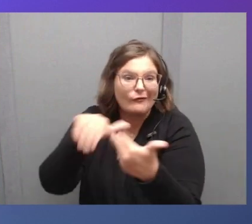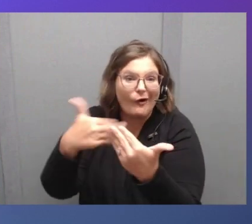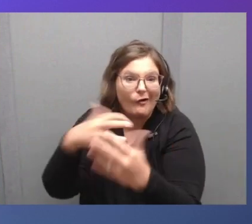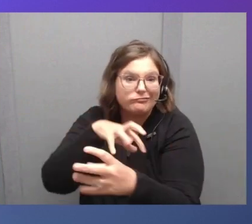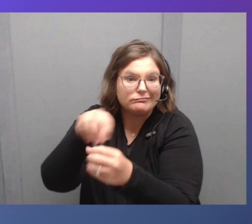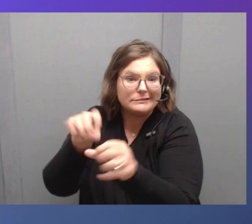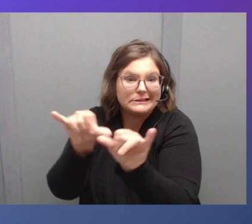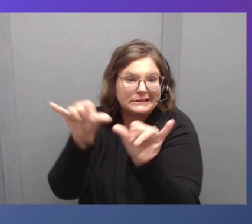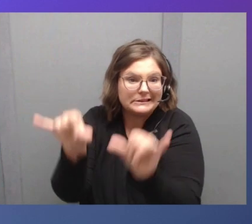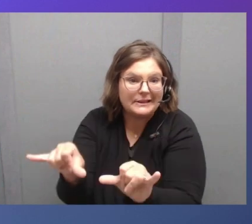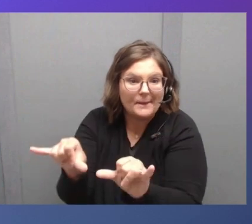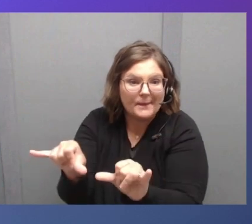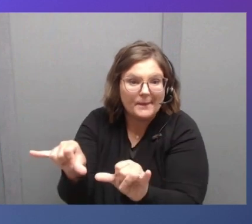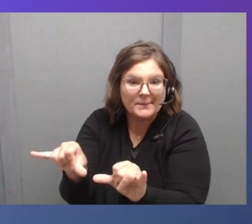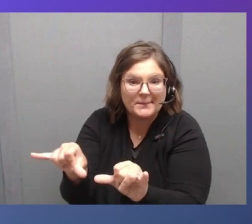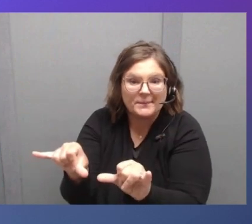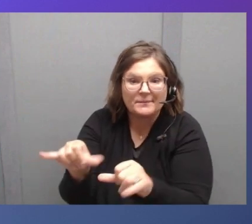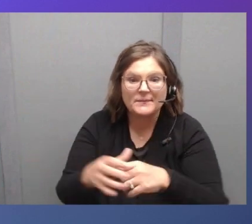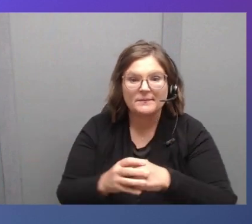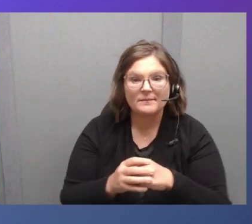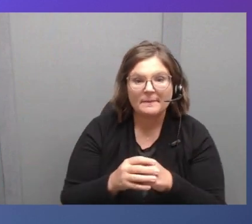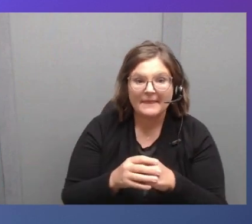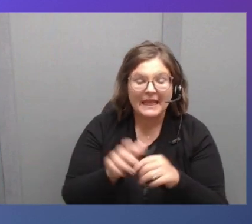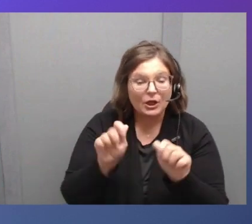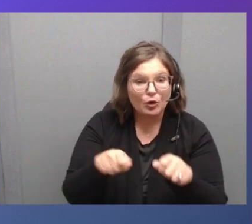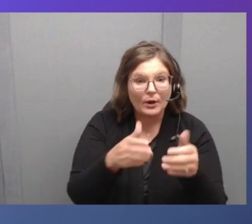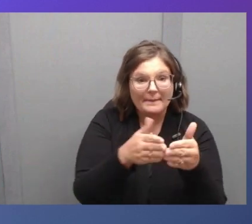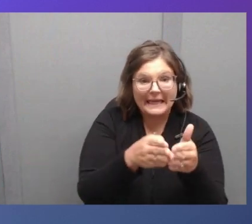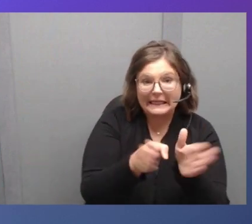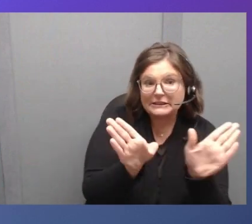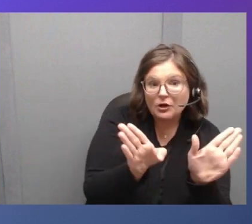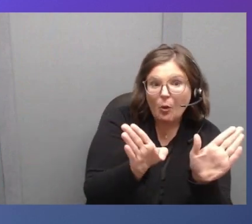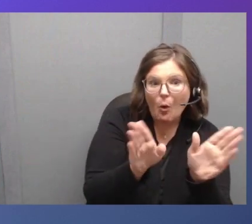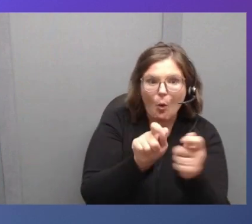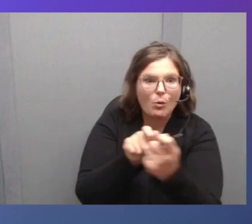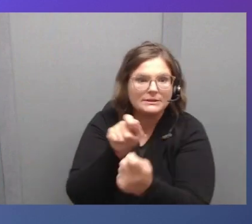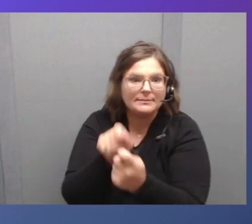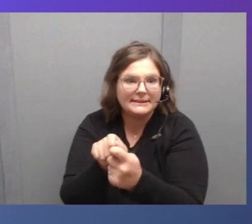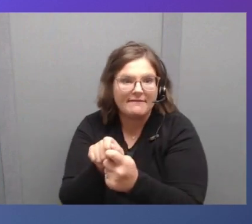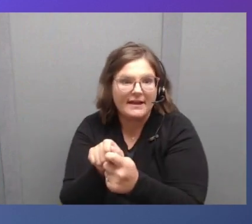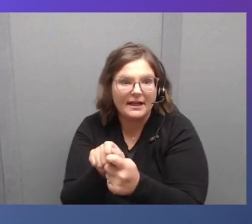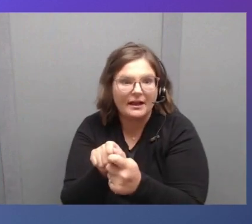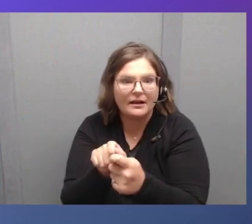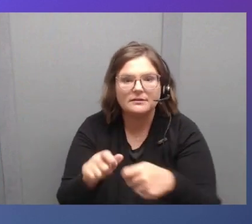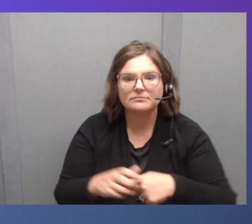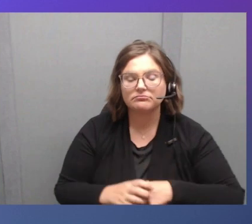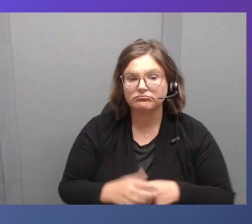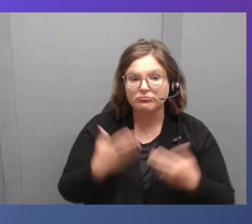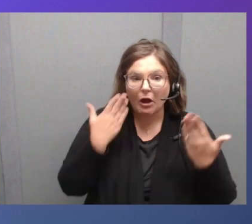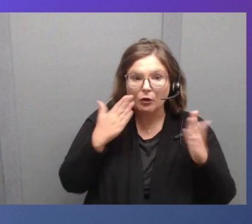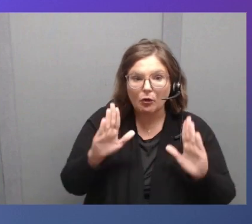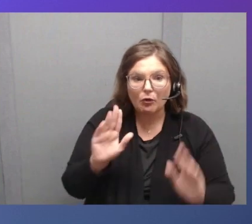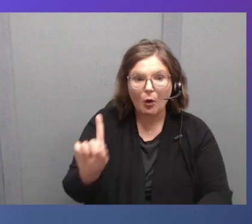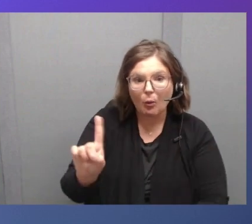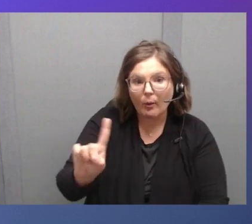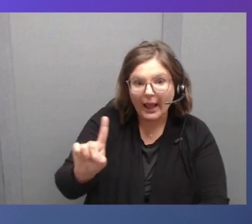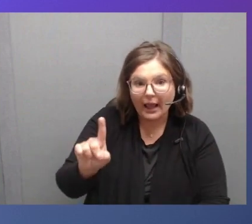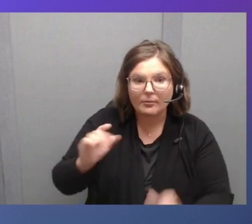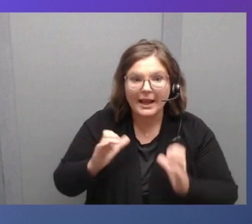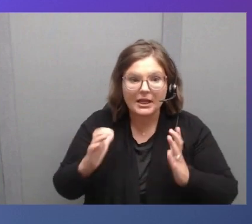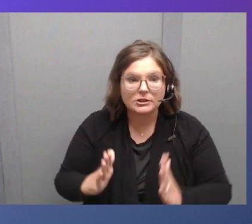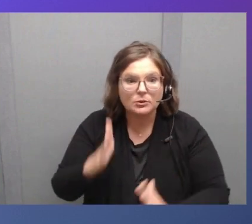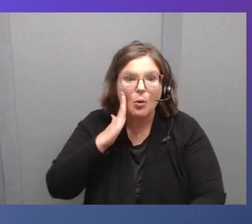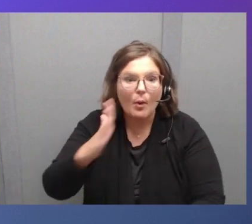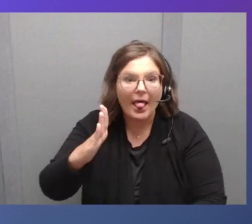not just in a discrete location, but in a geo-distributed fashion to say, I may not know where my customers are tomorrow, but when that